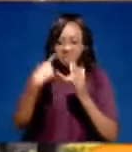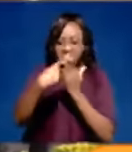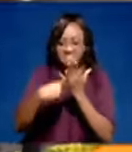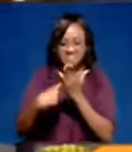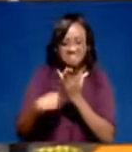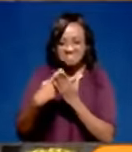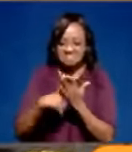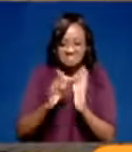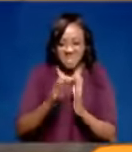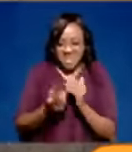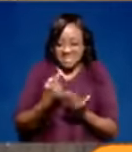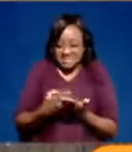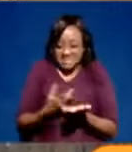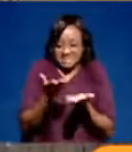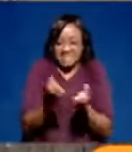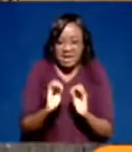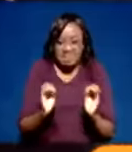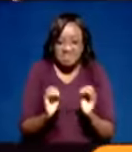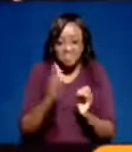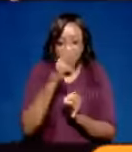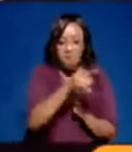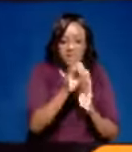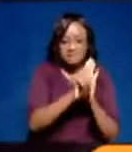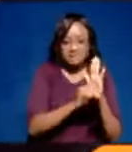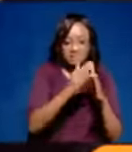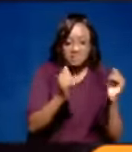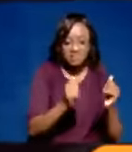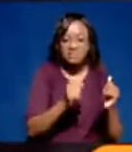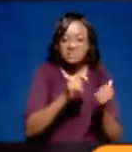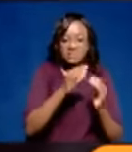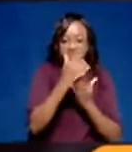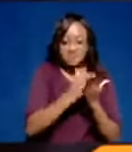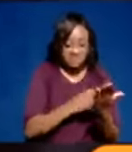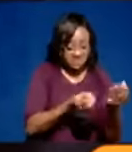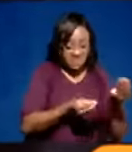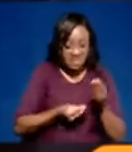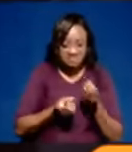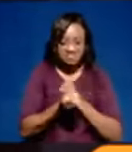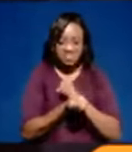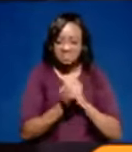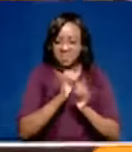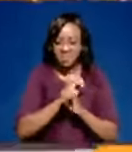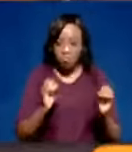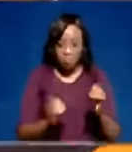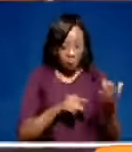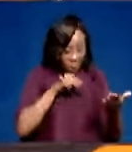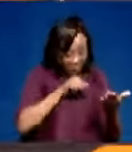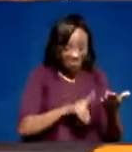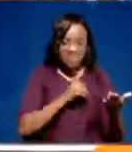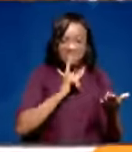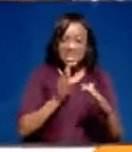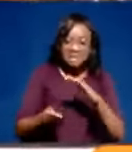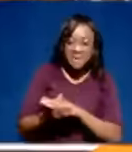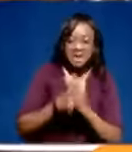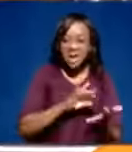avoided if the official statement is anything to go by. No mention of bribery or sabotage as State House and the